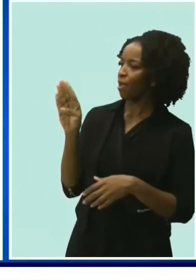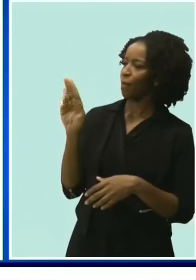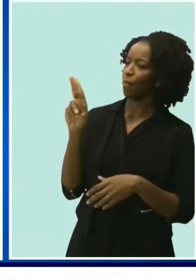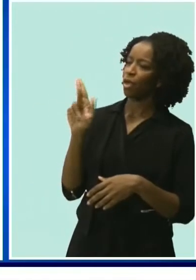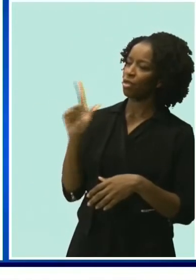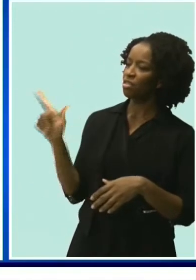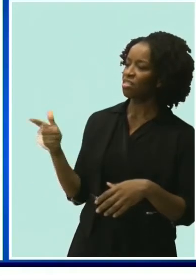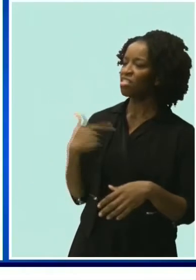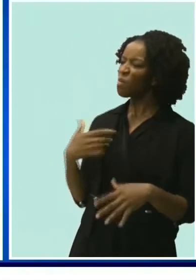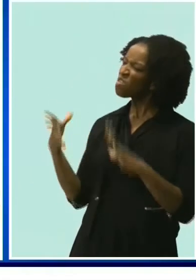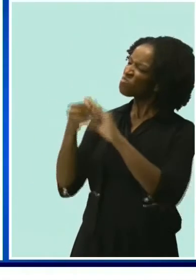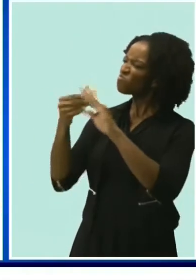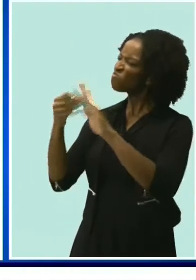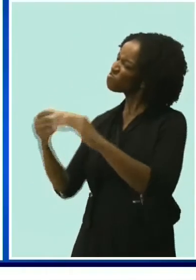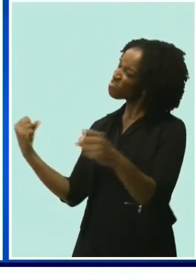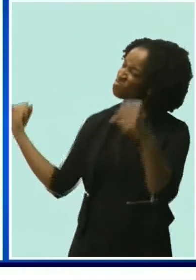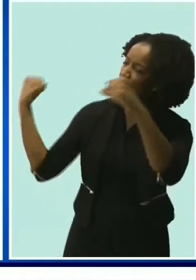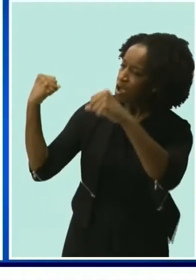Bark a lot and bite.